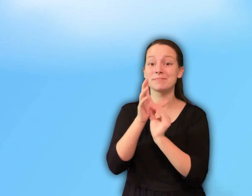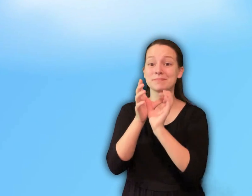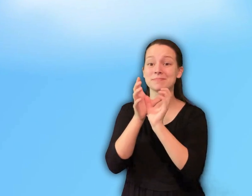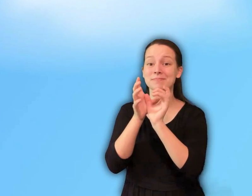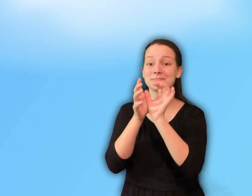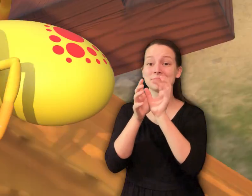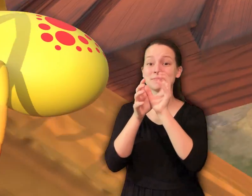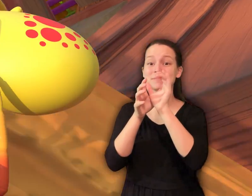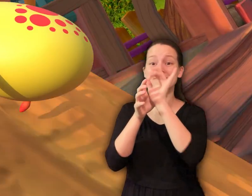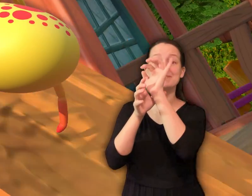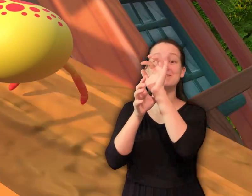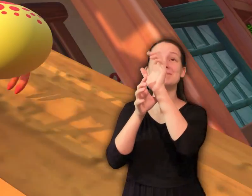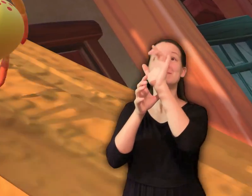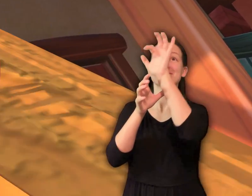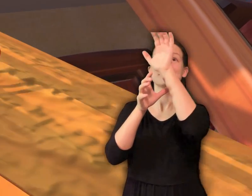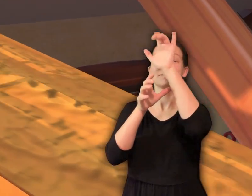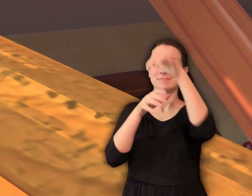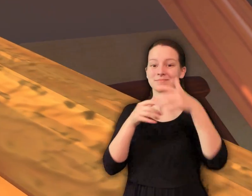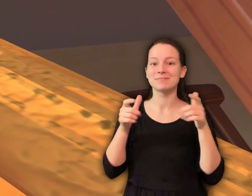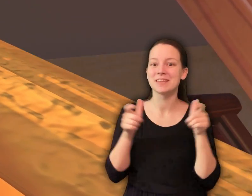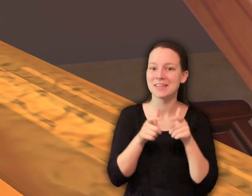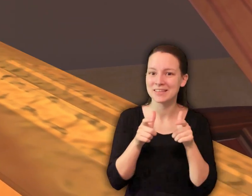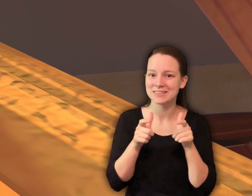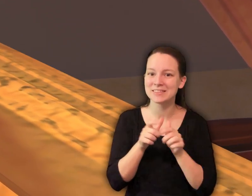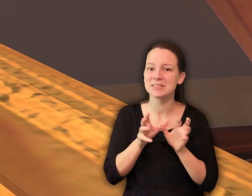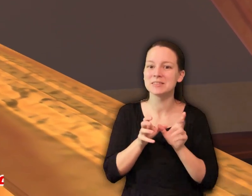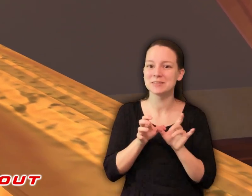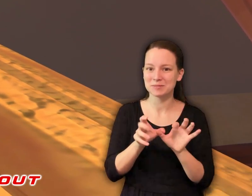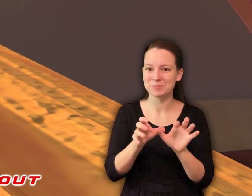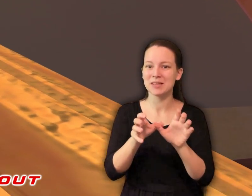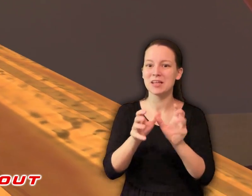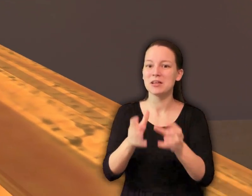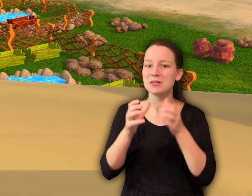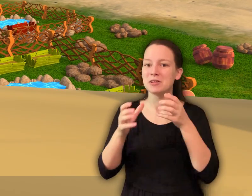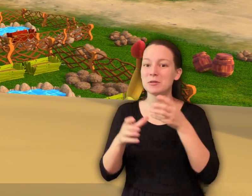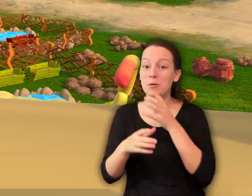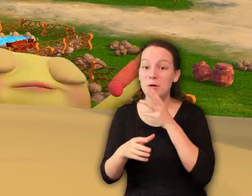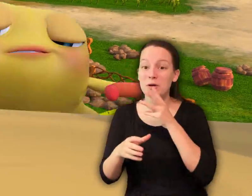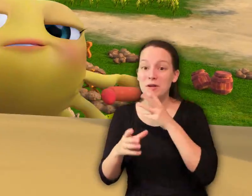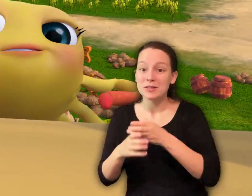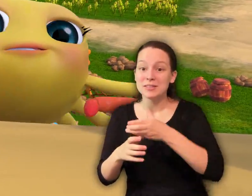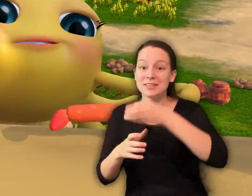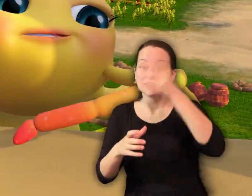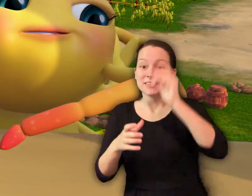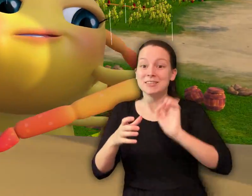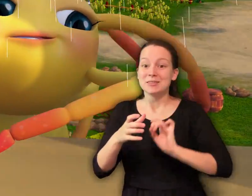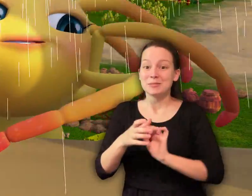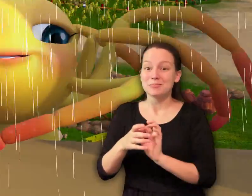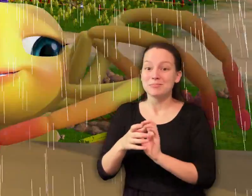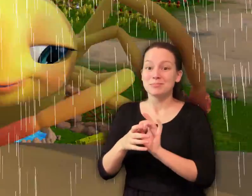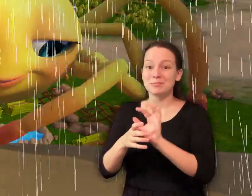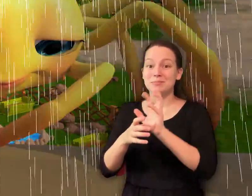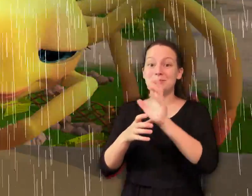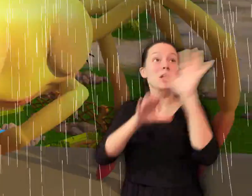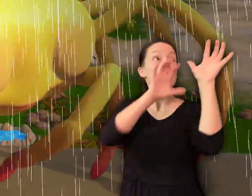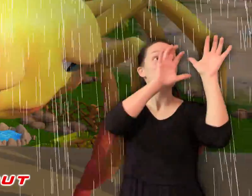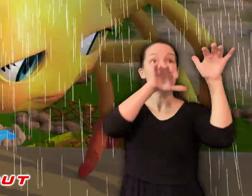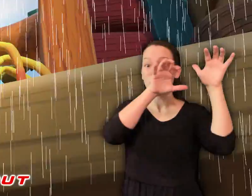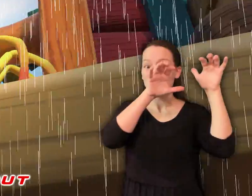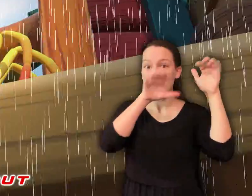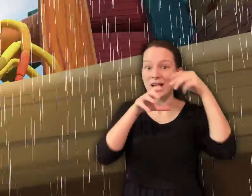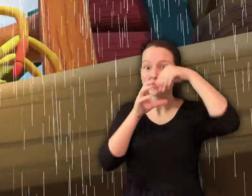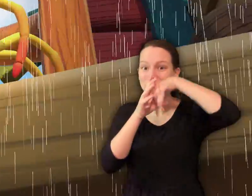again the in wi spider climbed up their water spout down came the rain and washed the